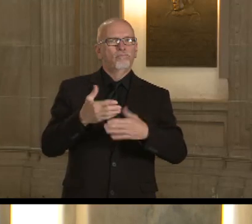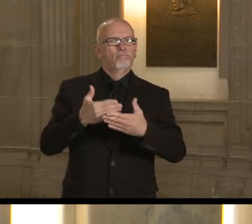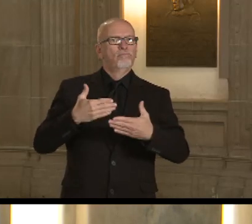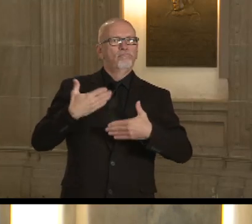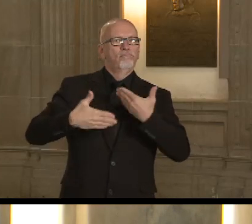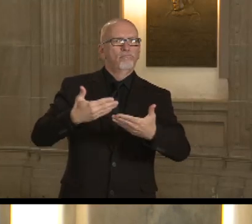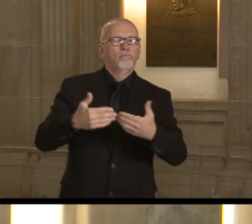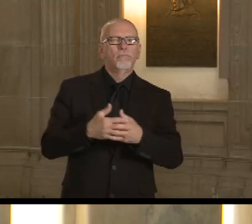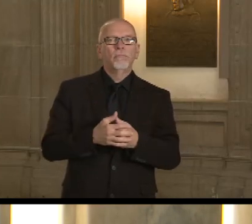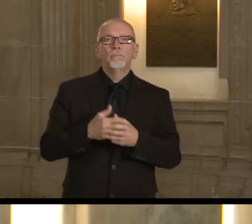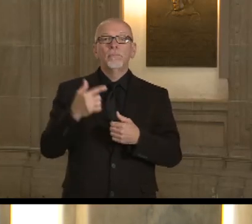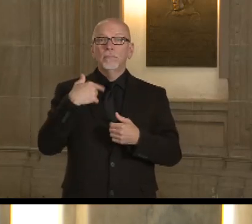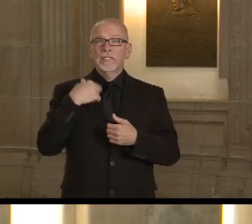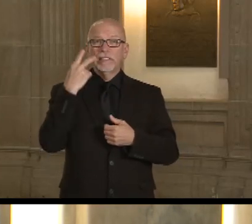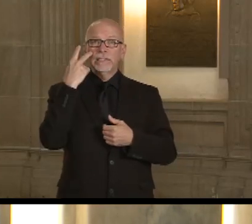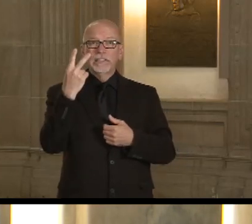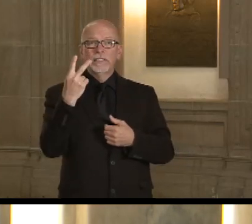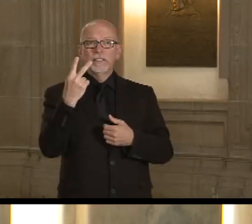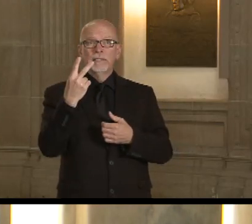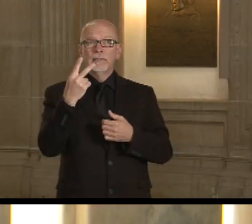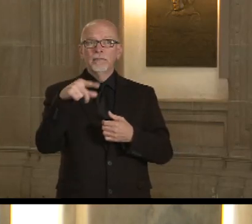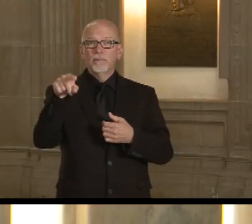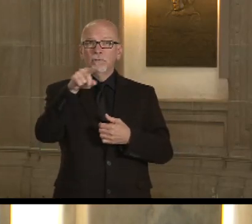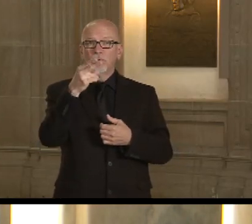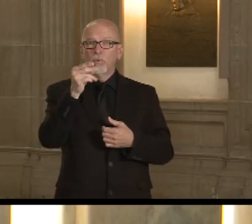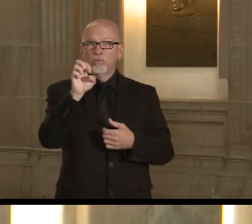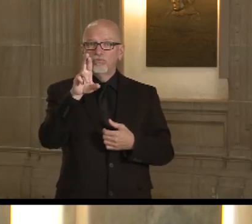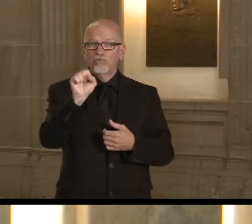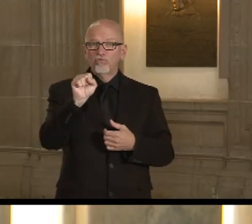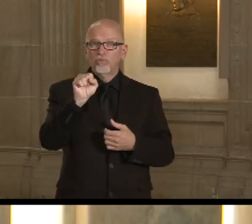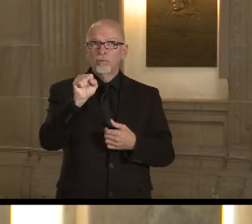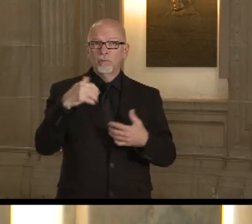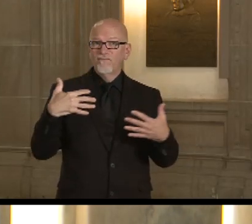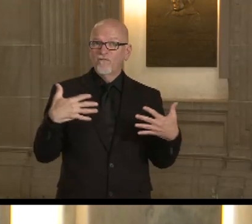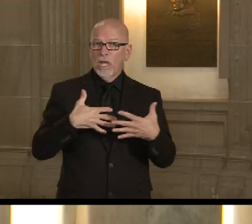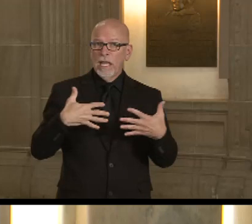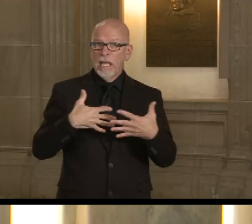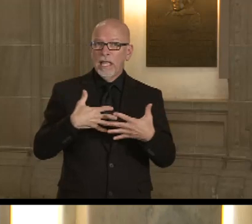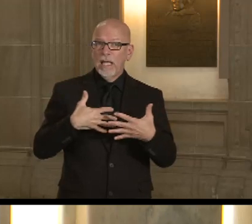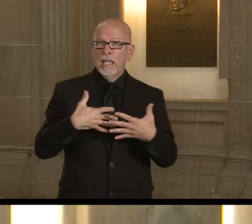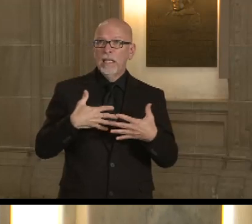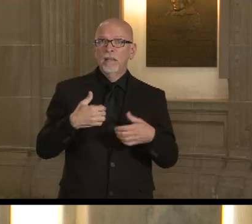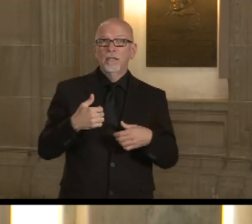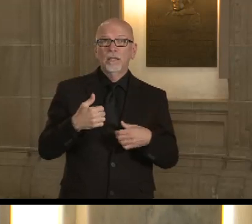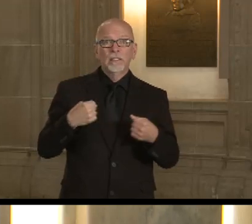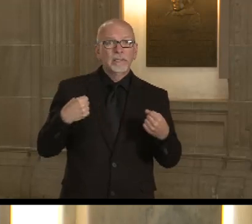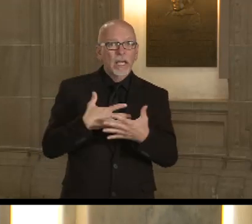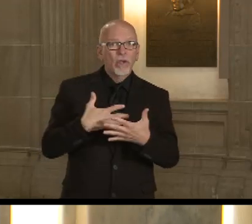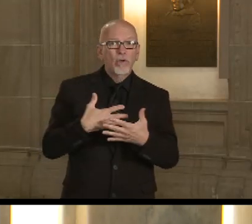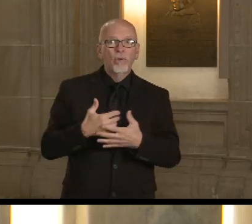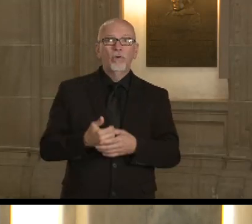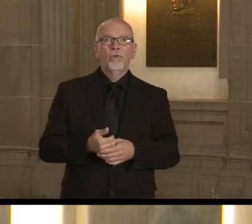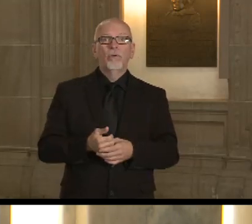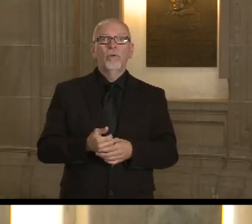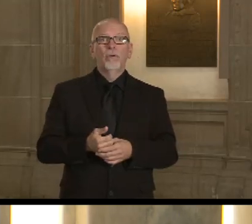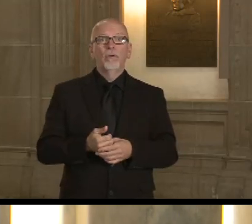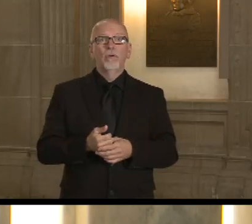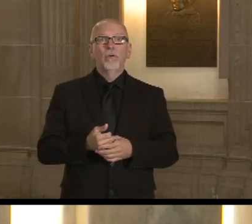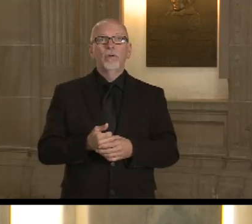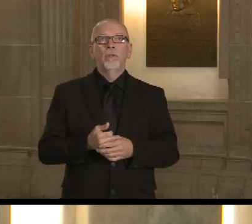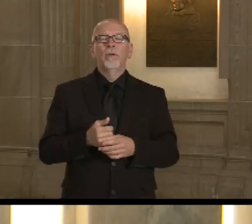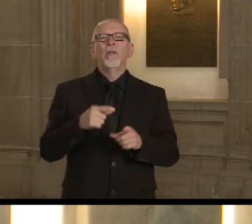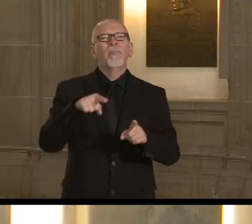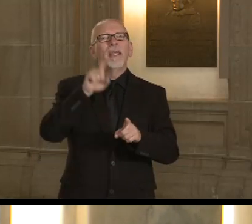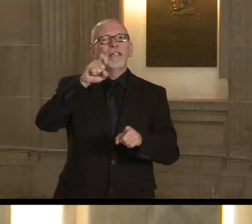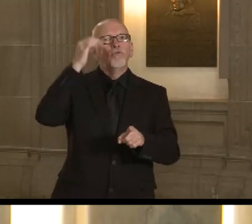see Hoosiers afraid or scared, they need to